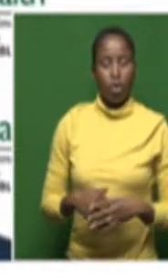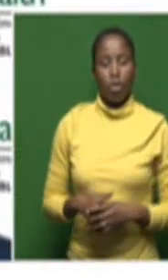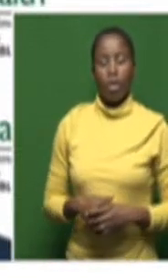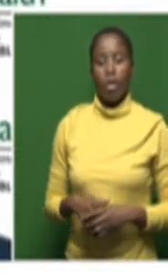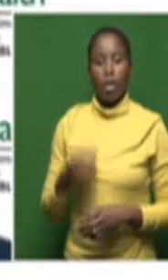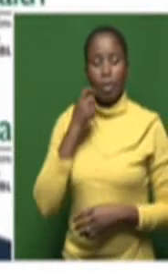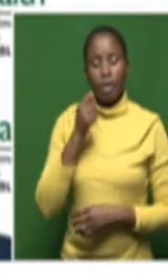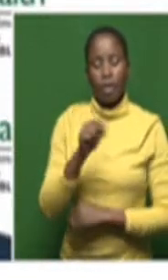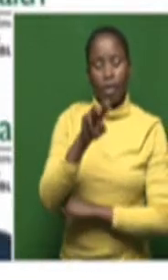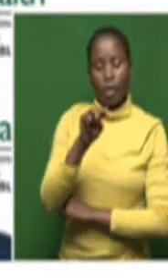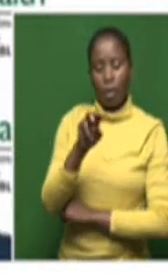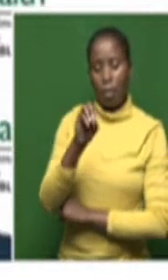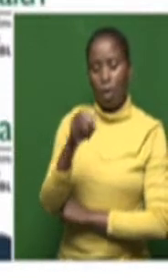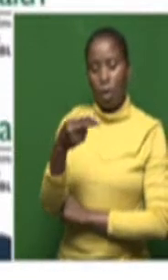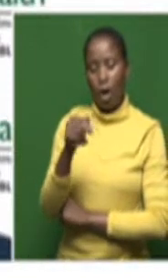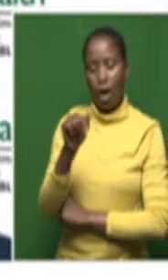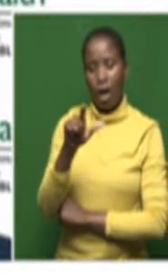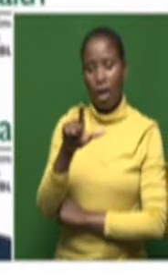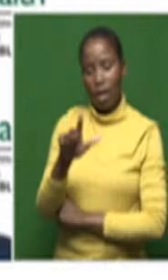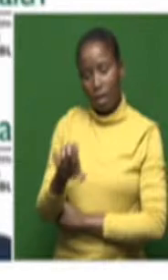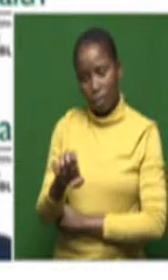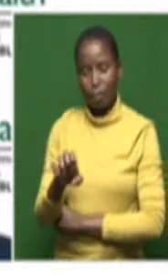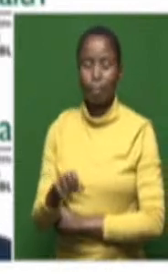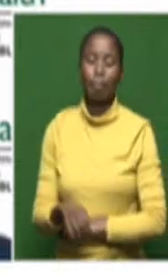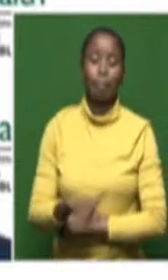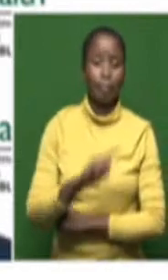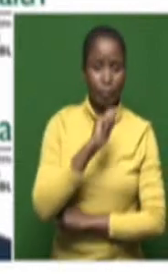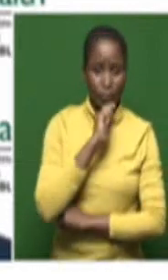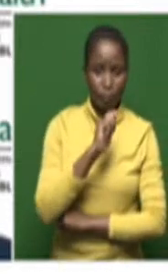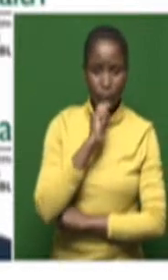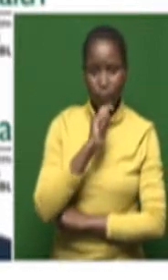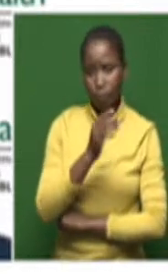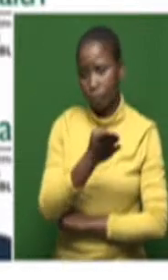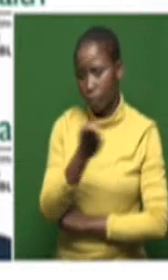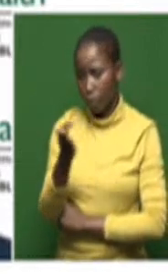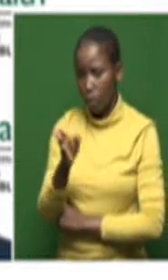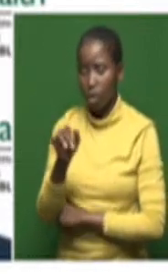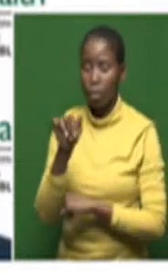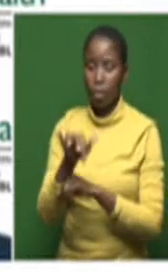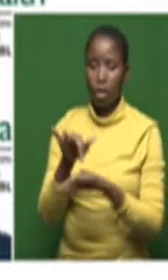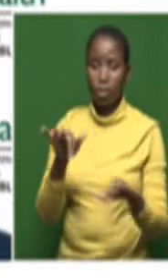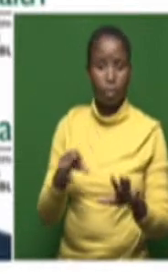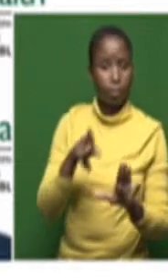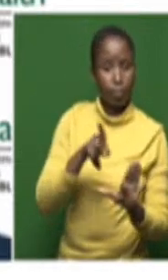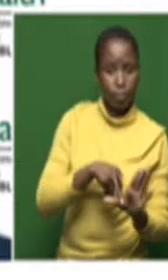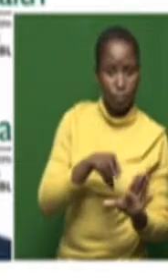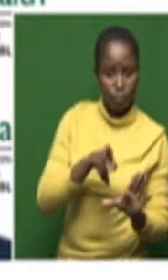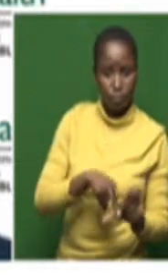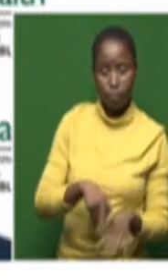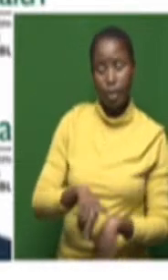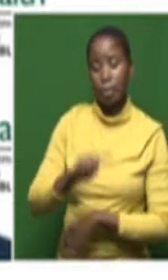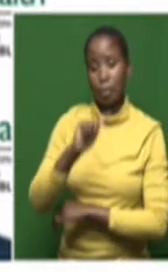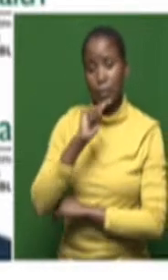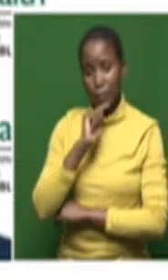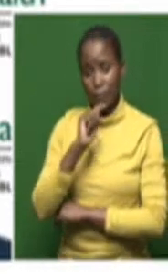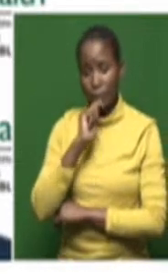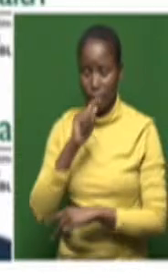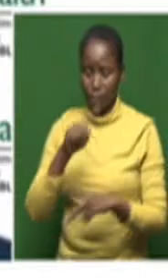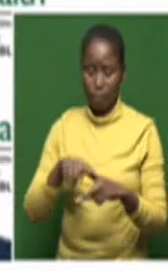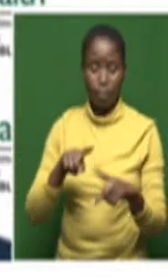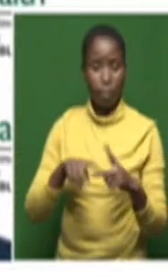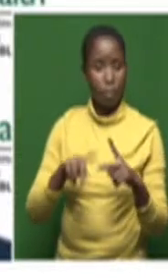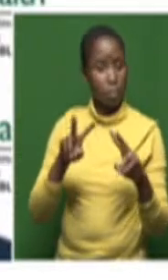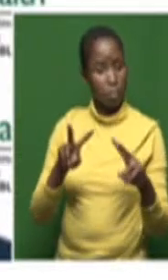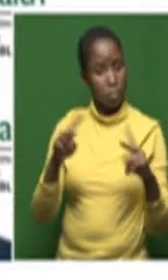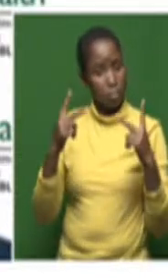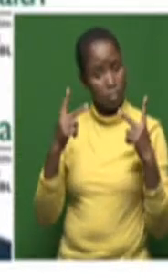Mr. Mohale. And good morning to all the participants and good morning to all the